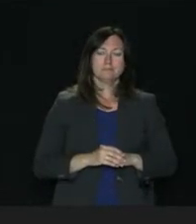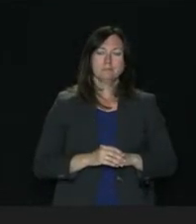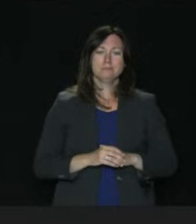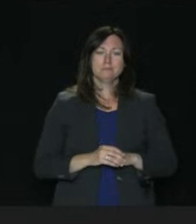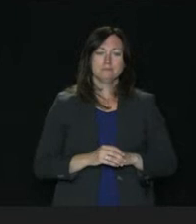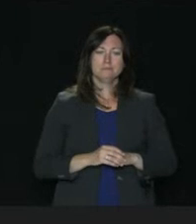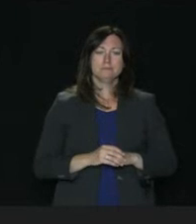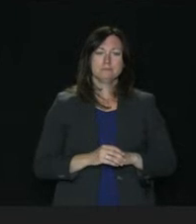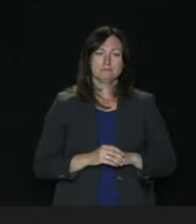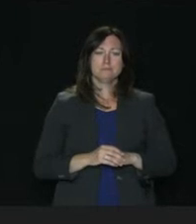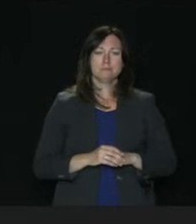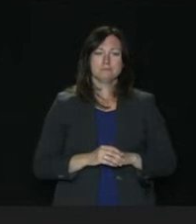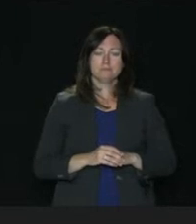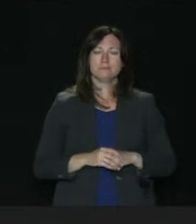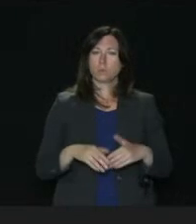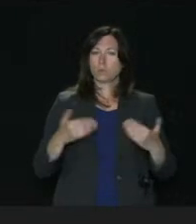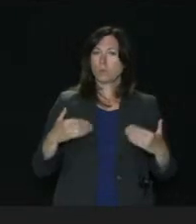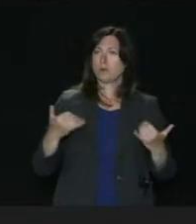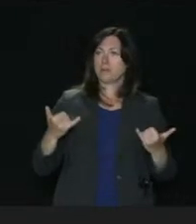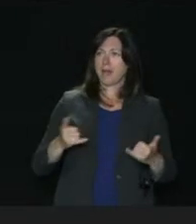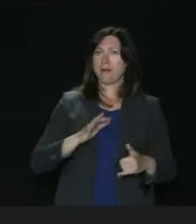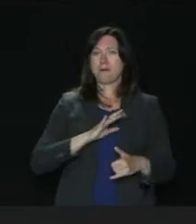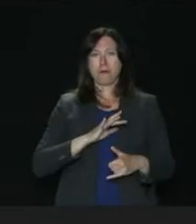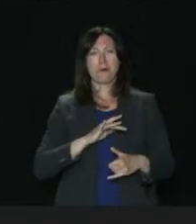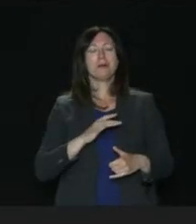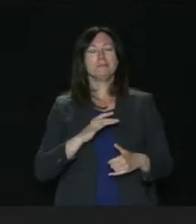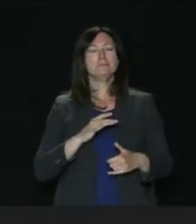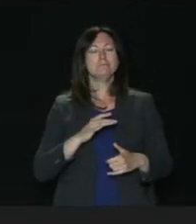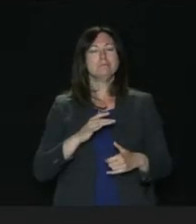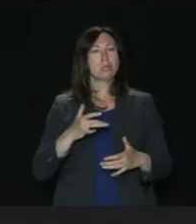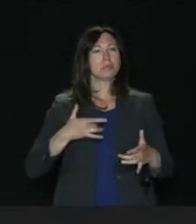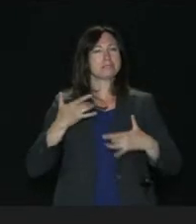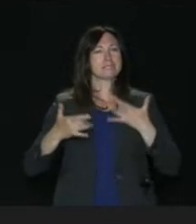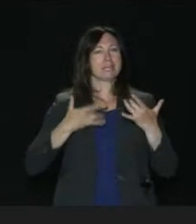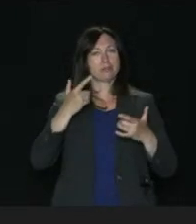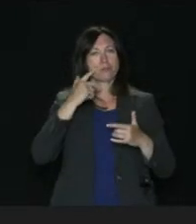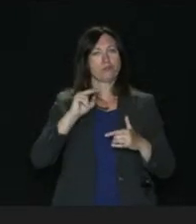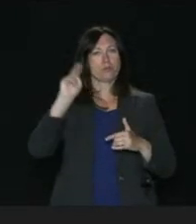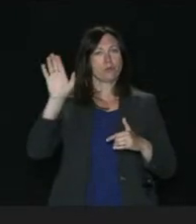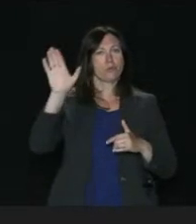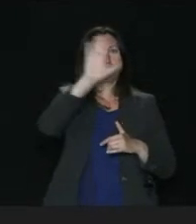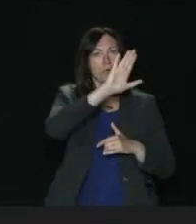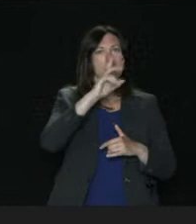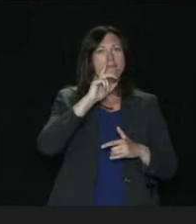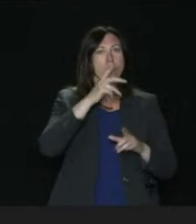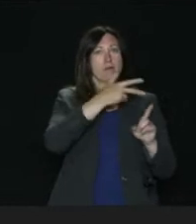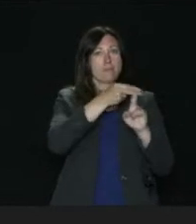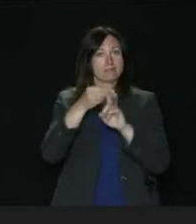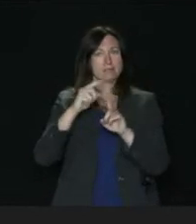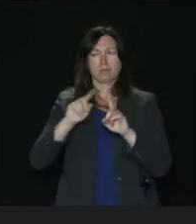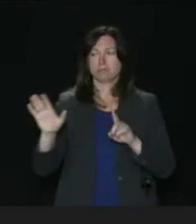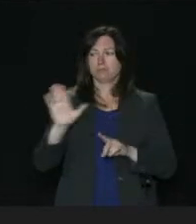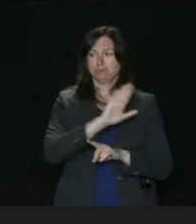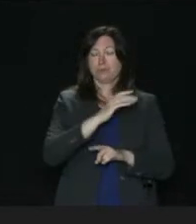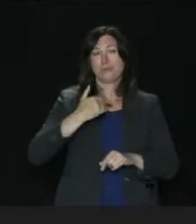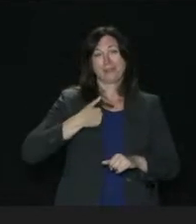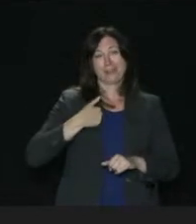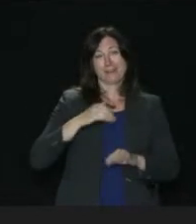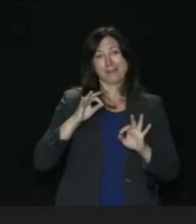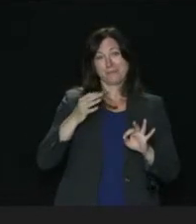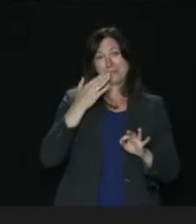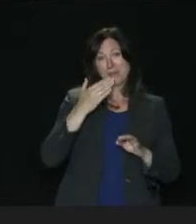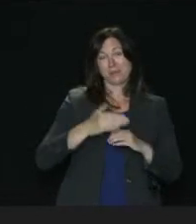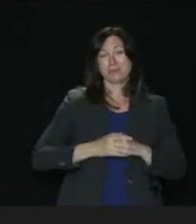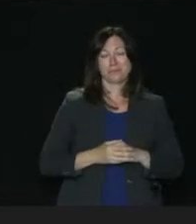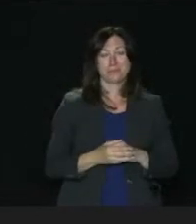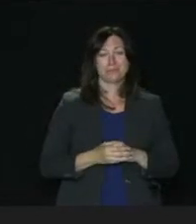a good time for the vaccination program, both in the north, but also for the whole country. Thank you very much.